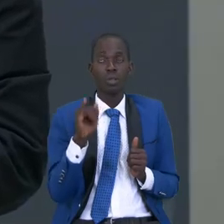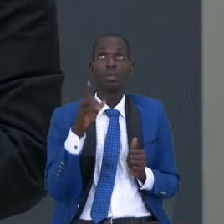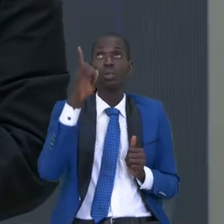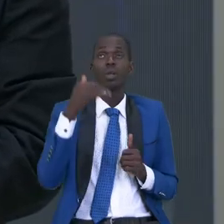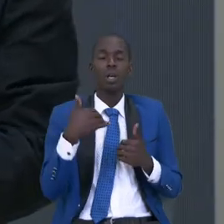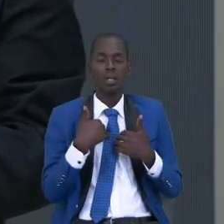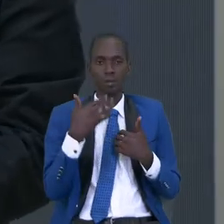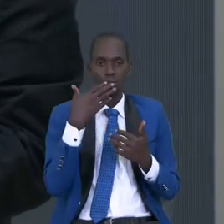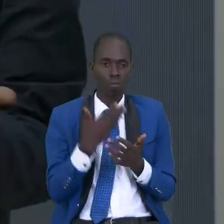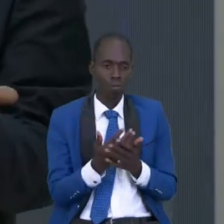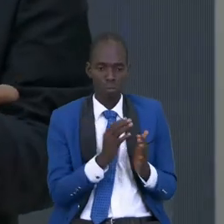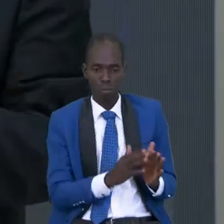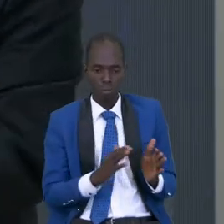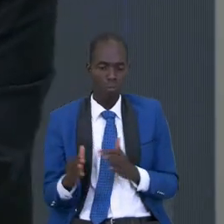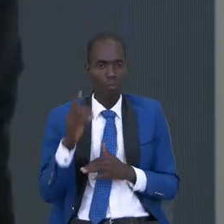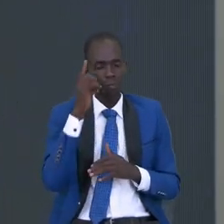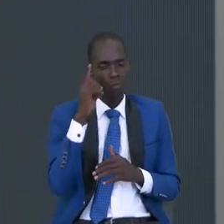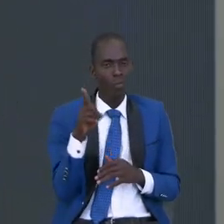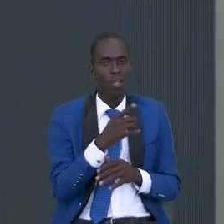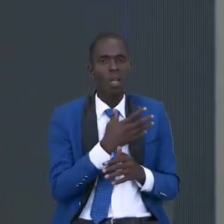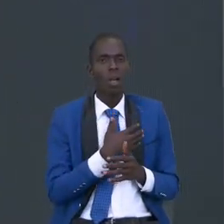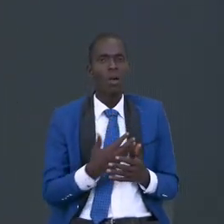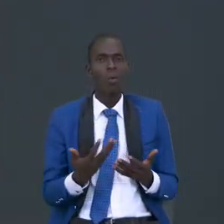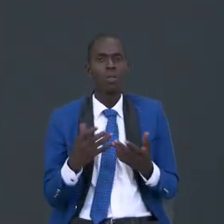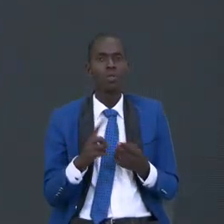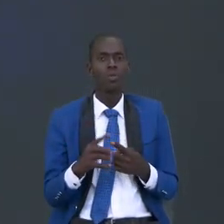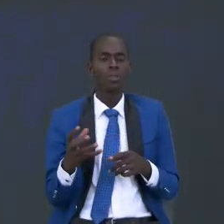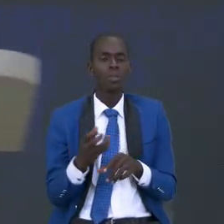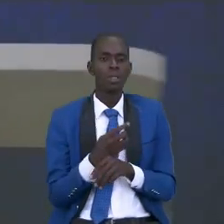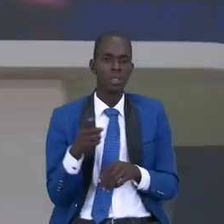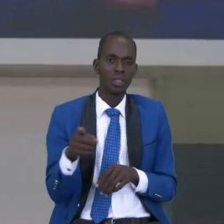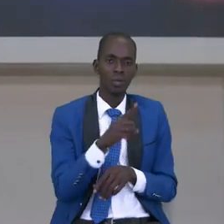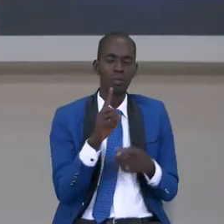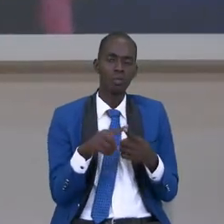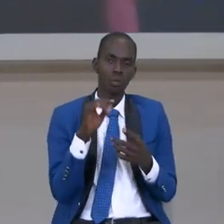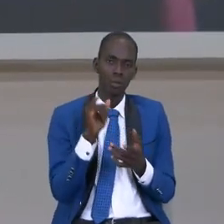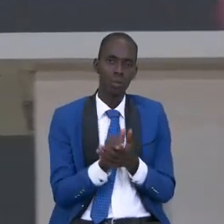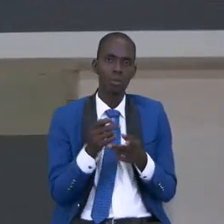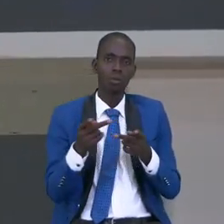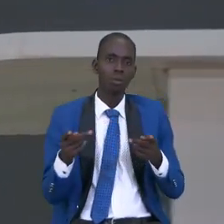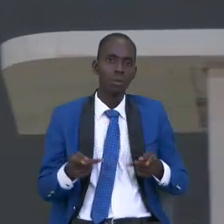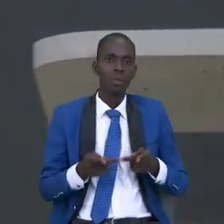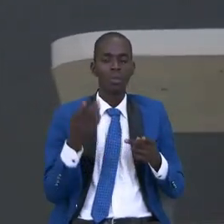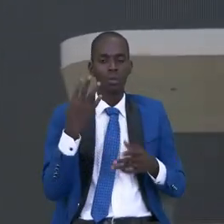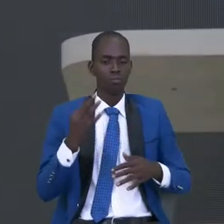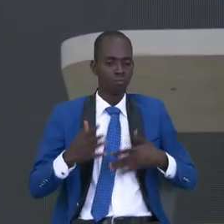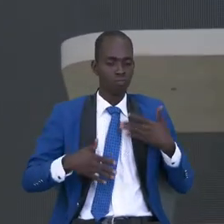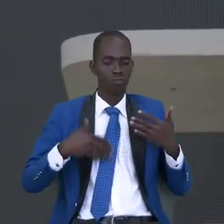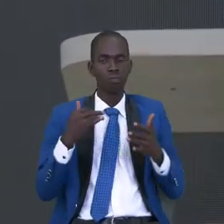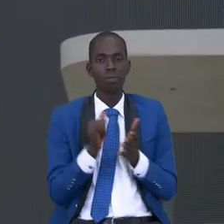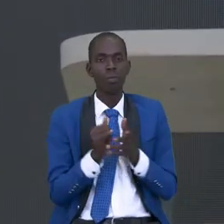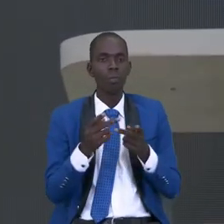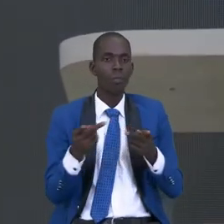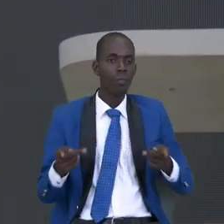for them. He wanted to take them to that place of joy and that